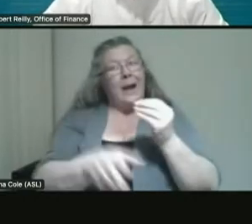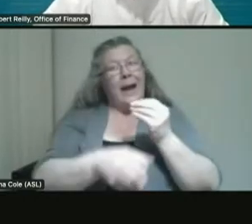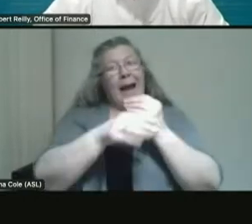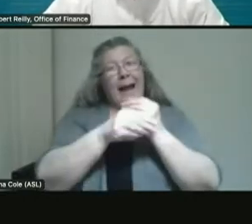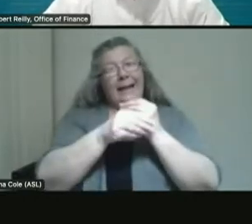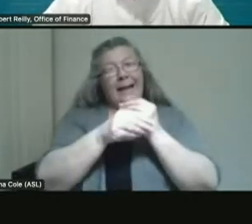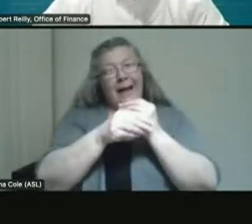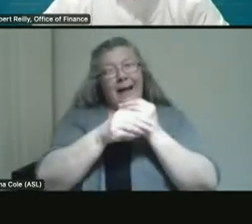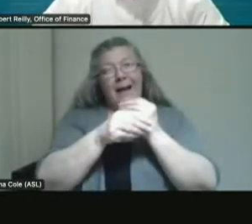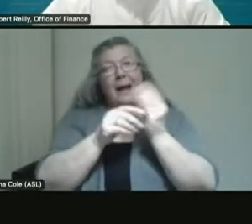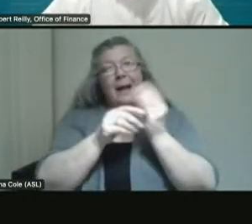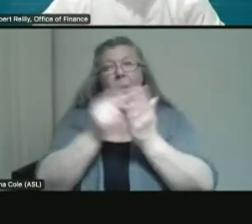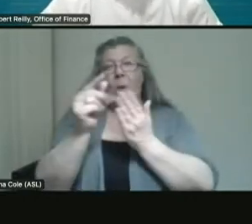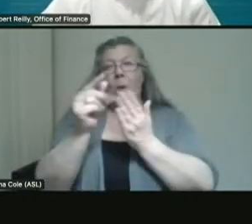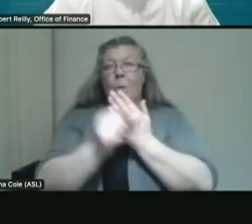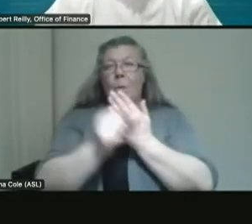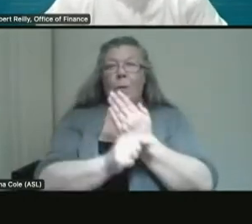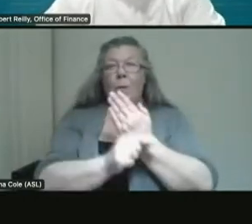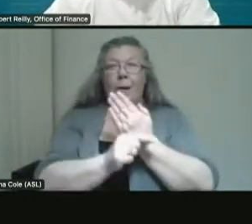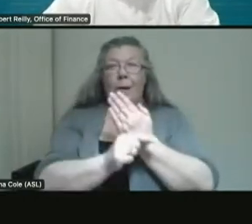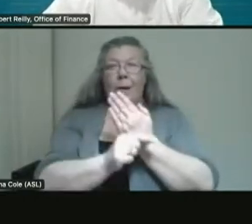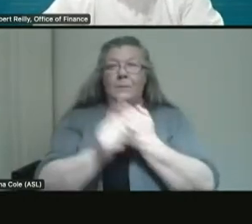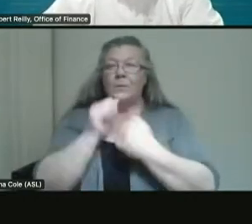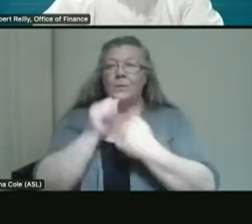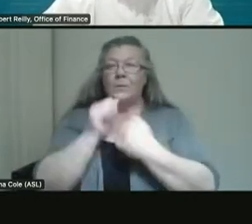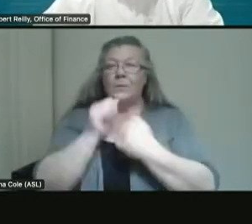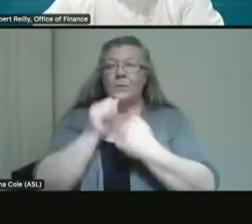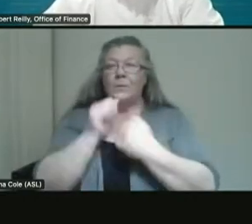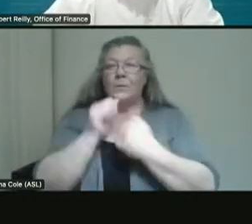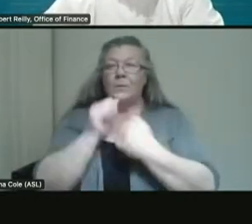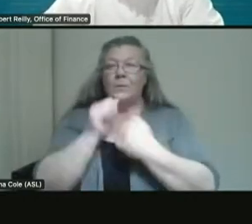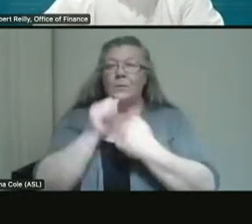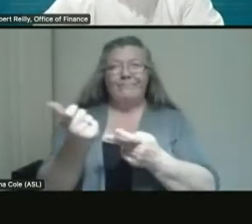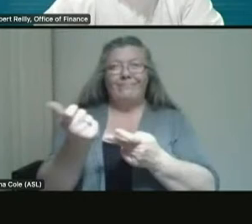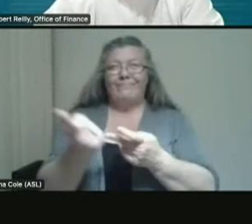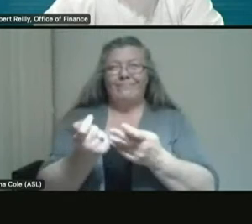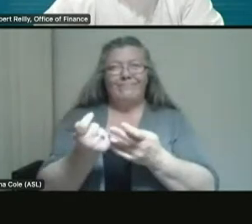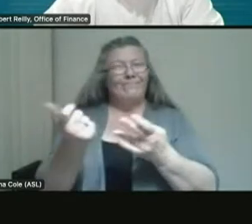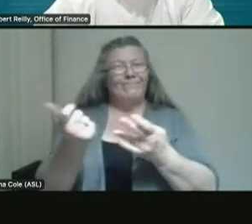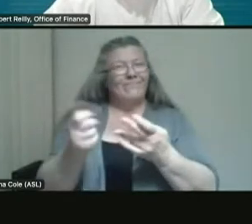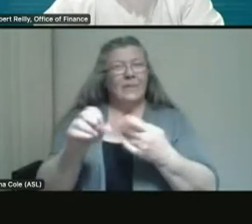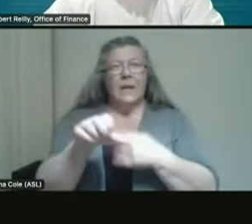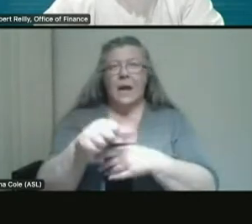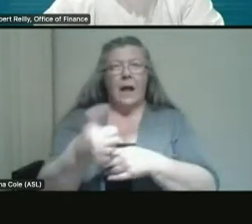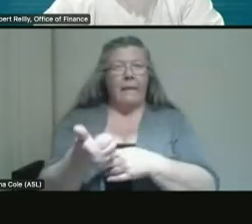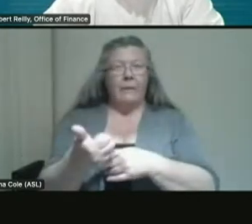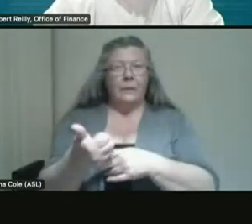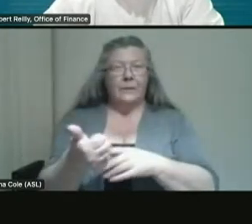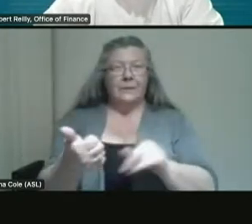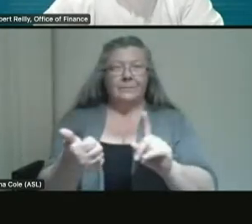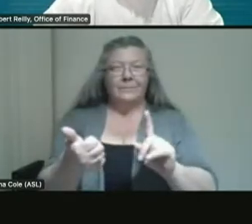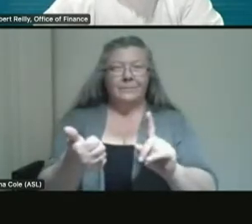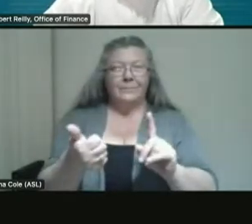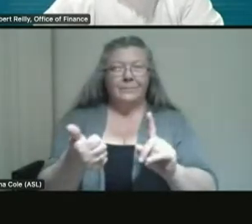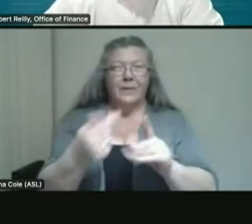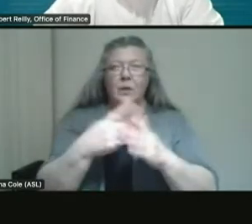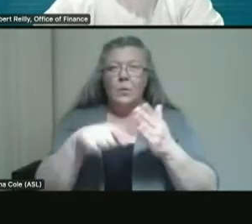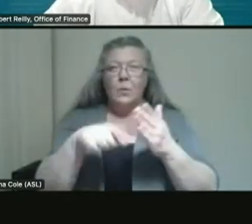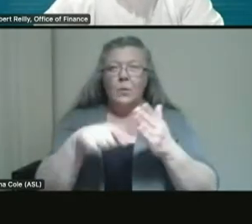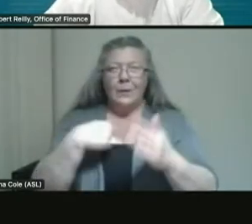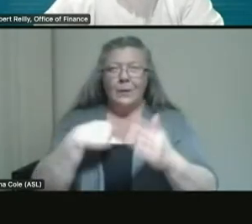we're getting rid of others. And I know there was much investment in our benchmark, and Dr. Pugh, correct me if I'm wrong, but we're not,